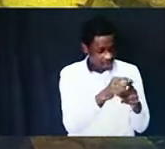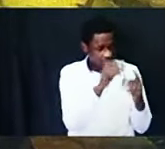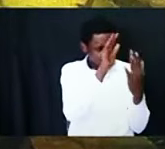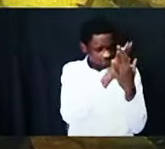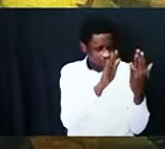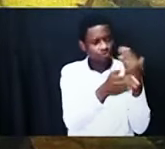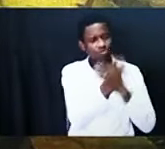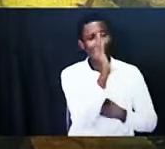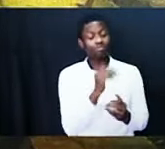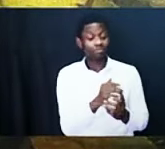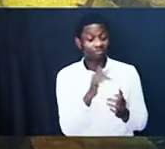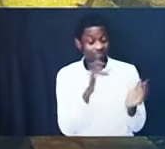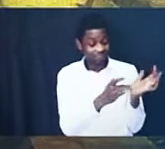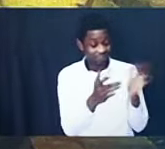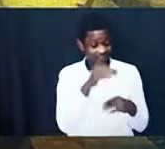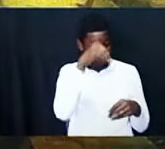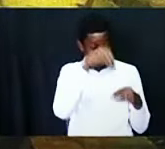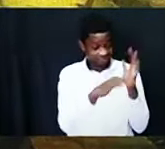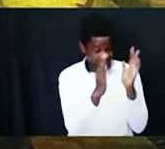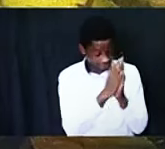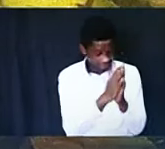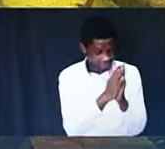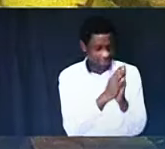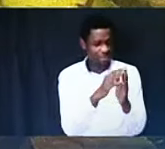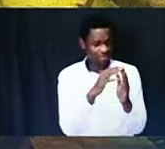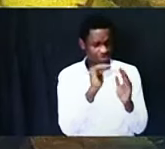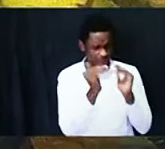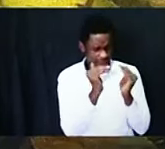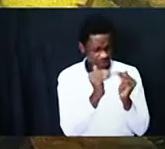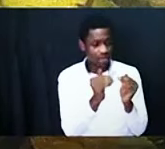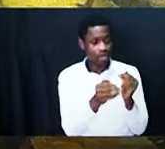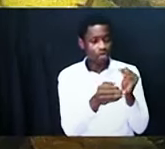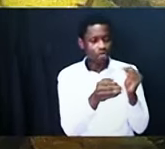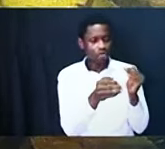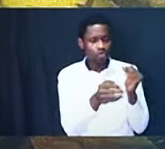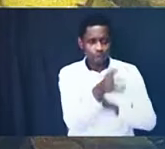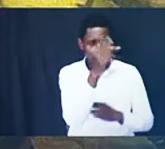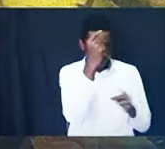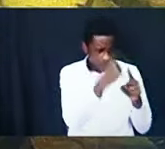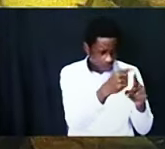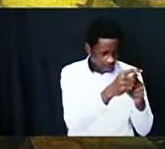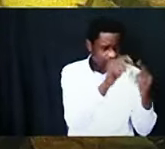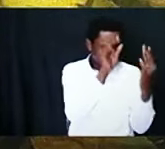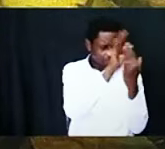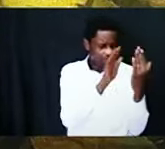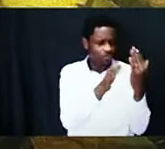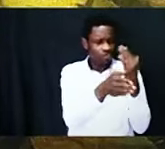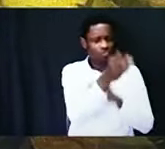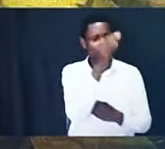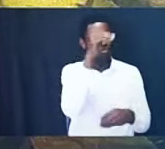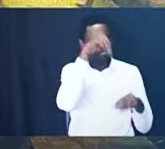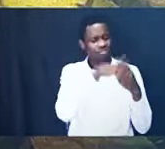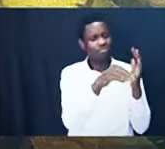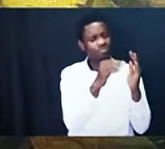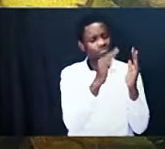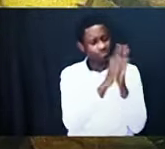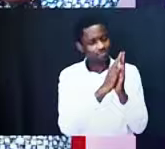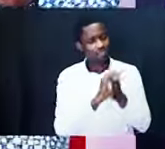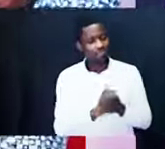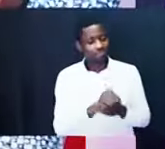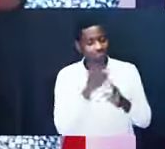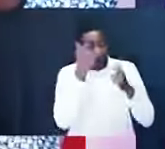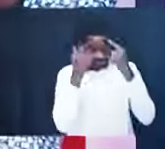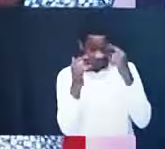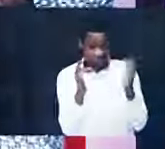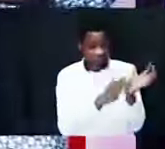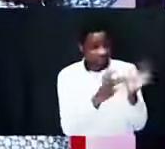Jesus in prayer is the word of God before God in prayer. Because he is the word. So